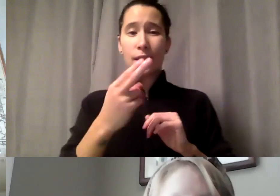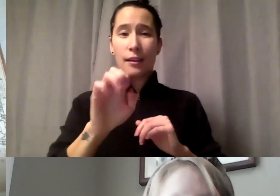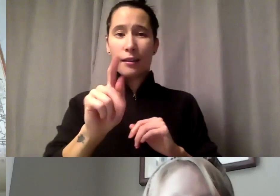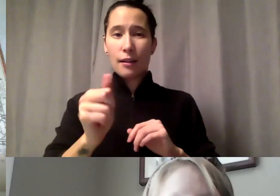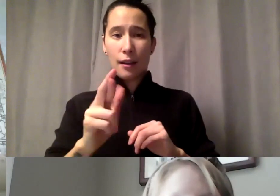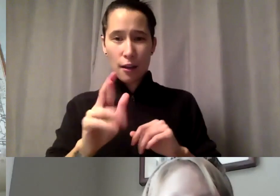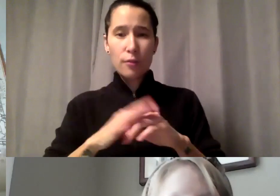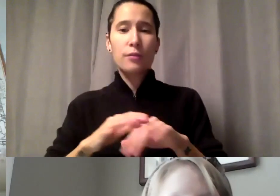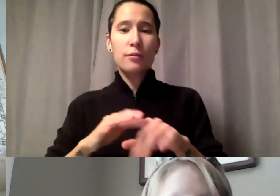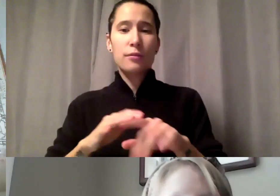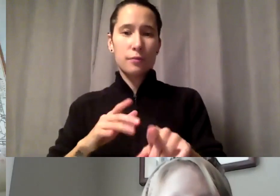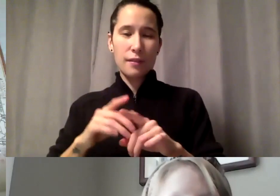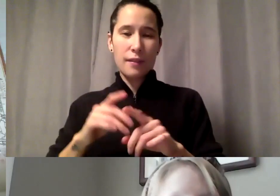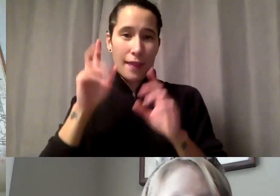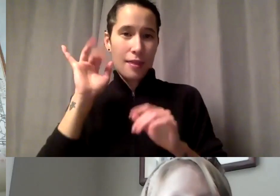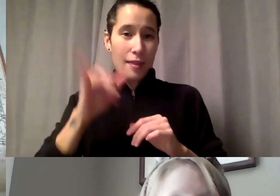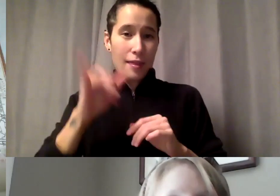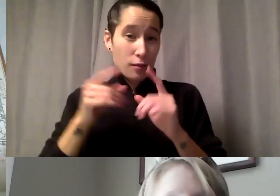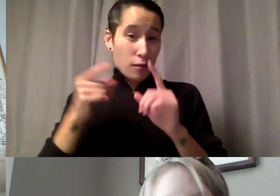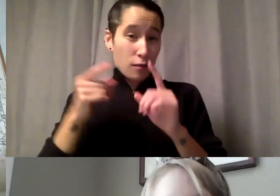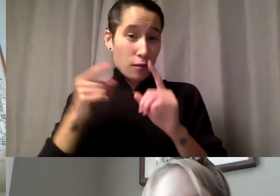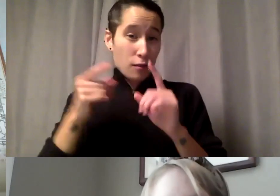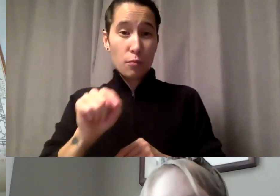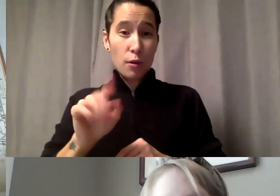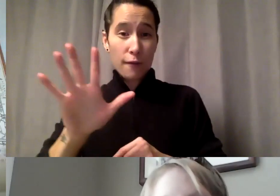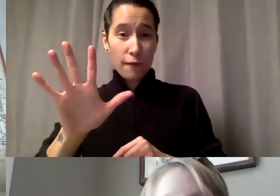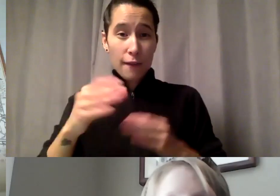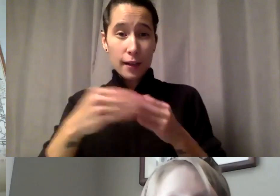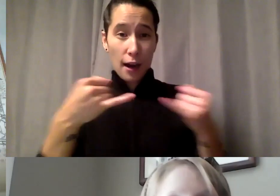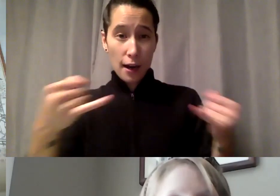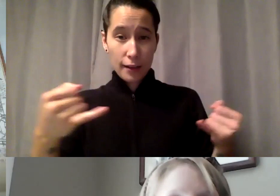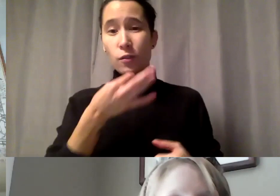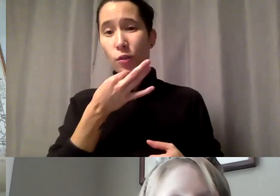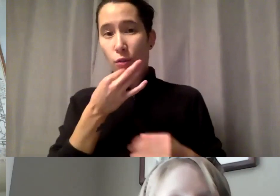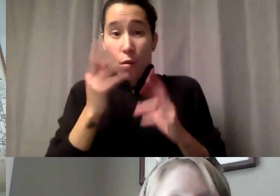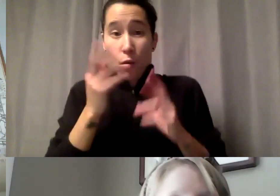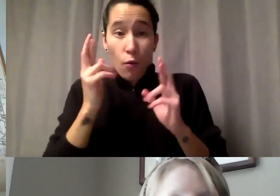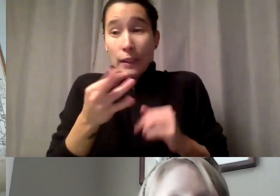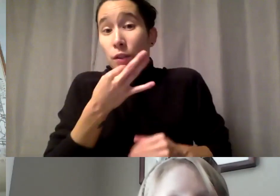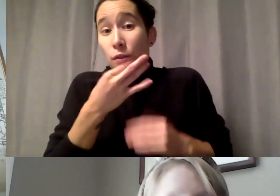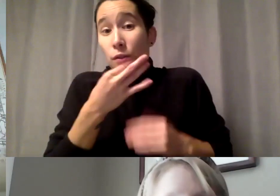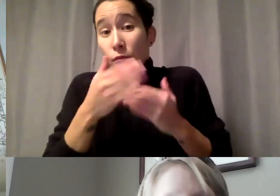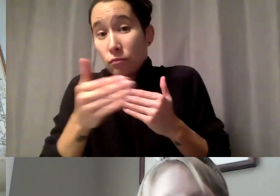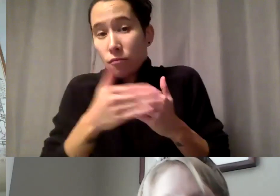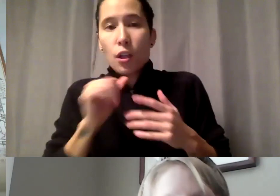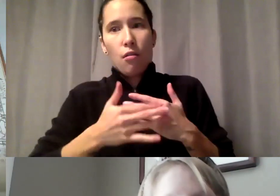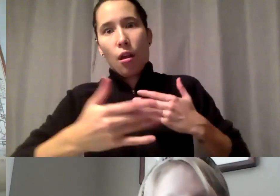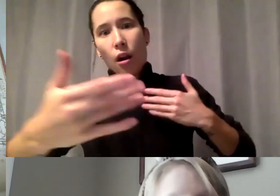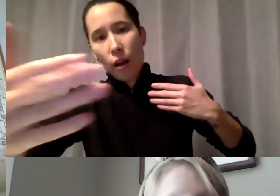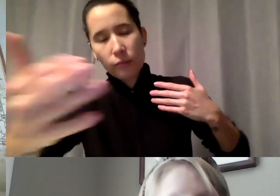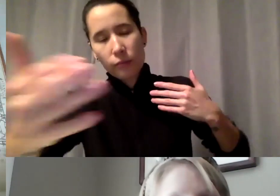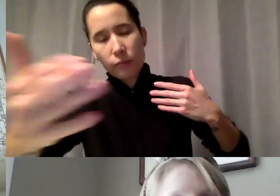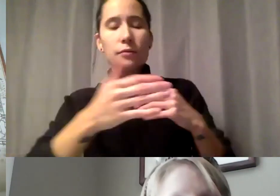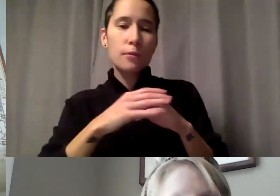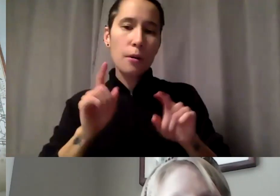to address in the 2.5. So hopefully 2.5 happens sooner rather than later, but that will be under the direction